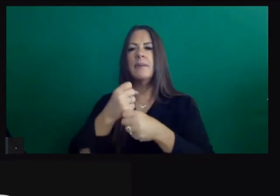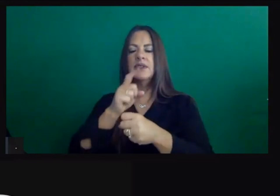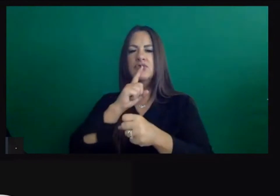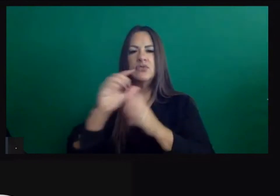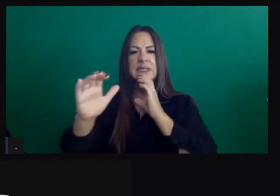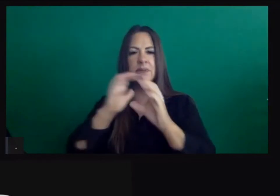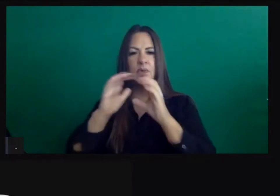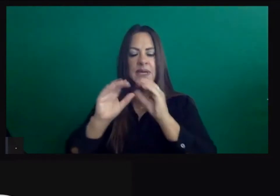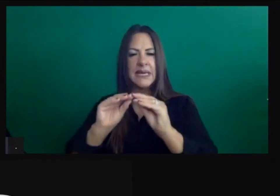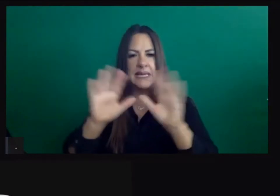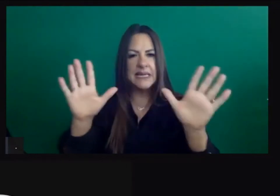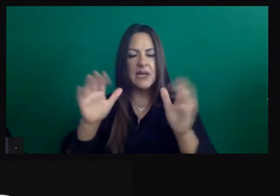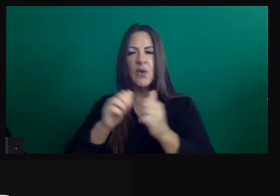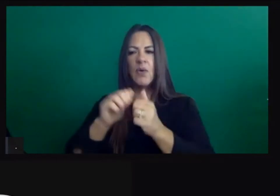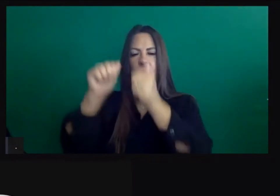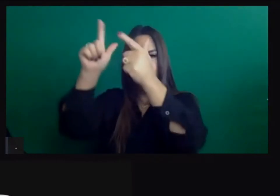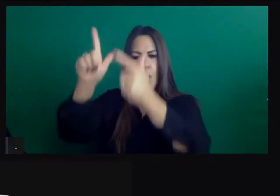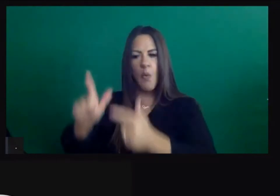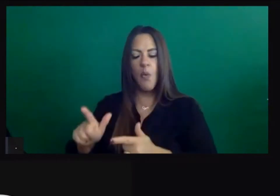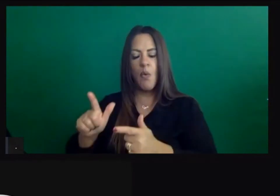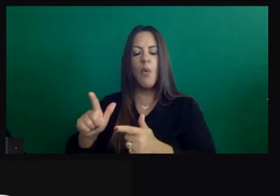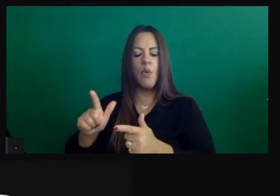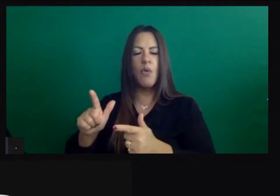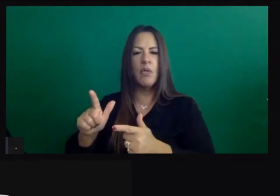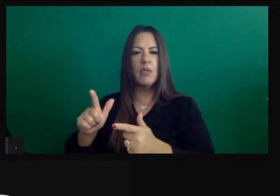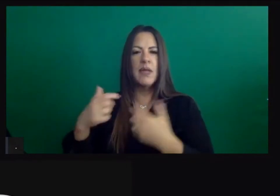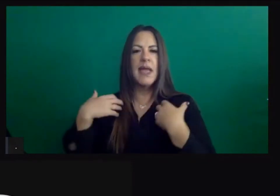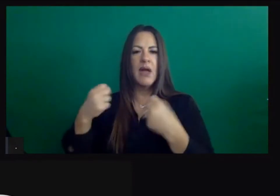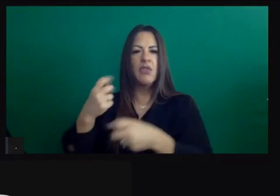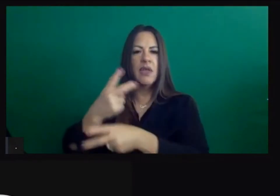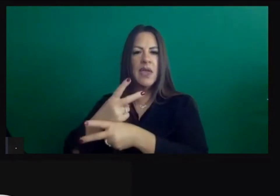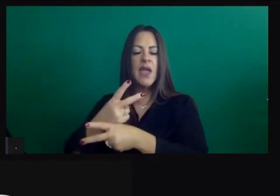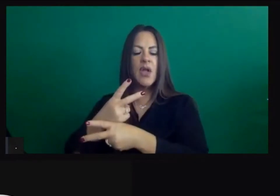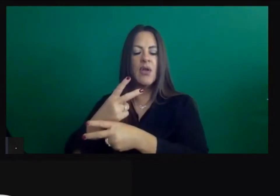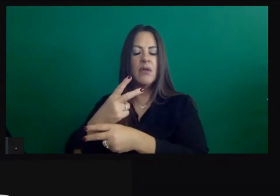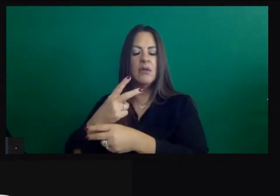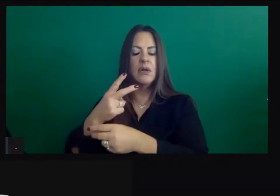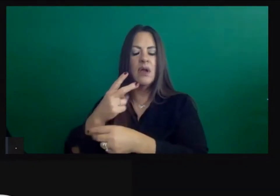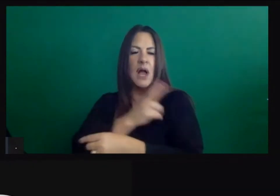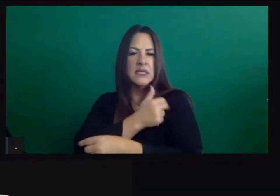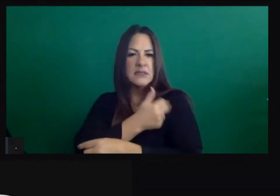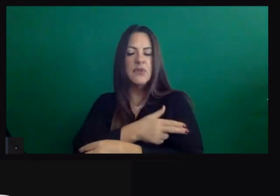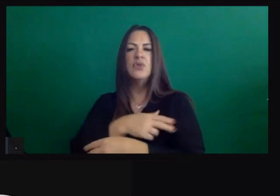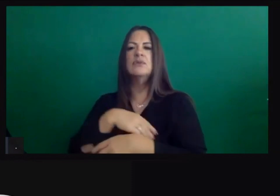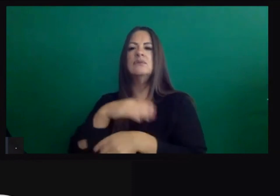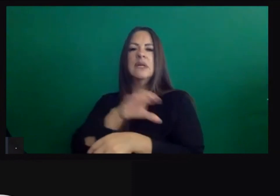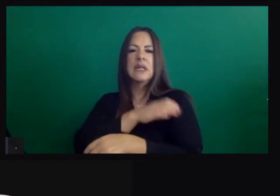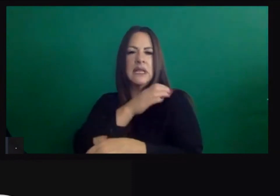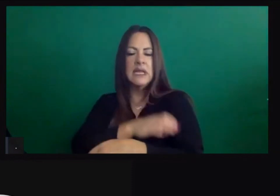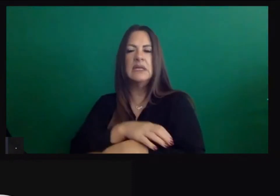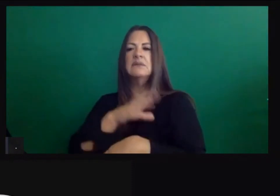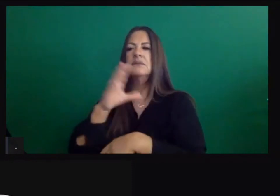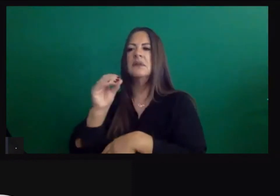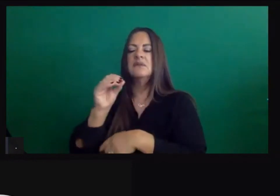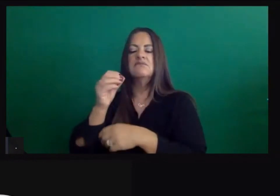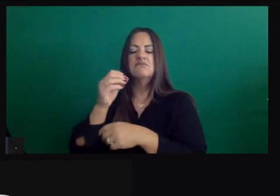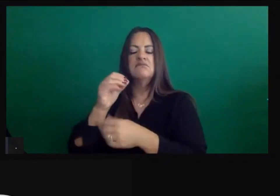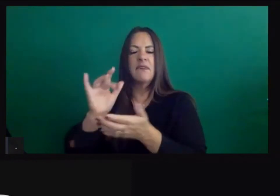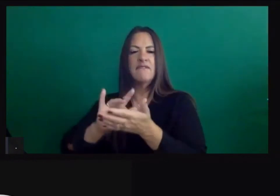communicate clearly with all of our healthcare partners, all of our county partners, to all Californians who are wondering the same thing.